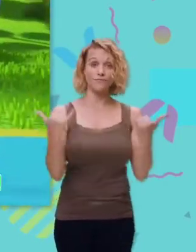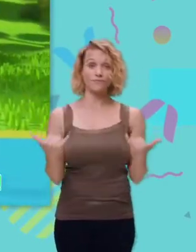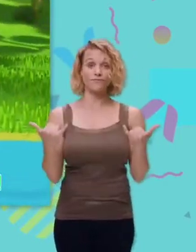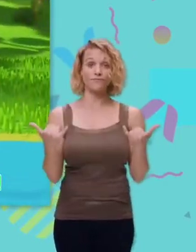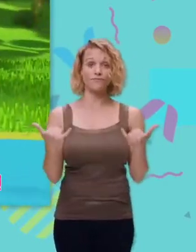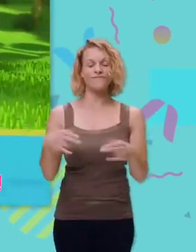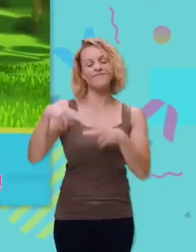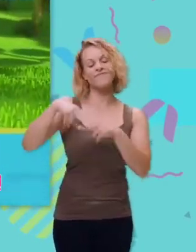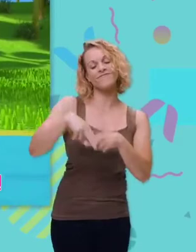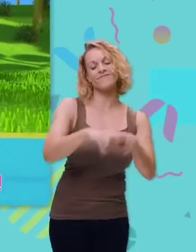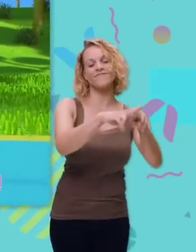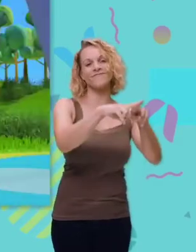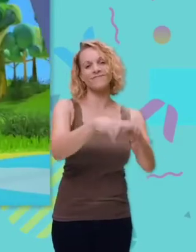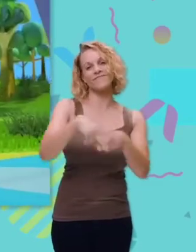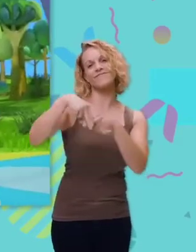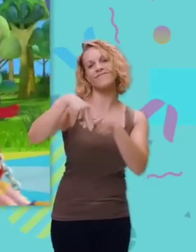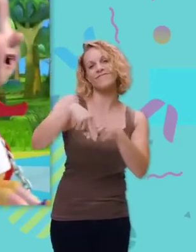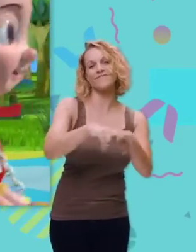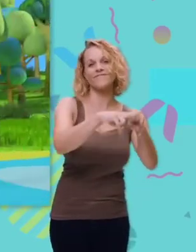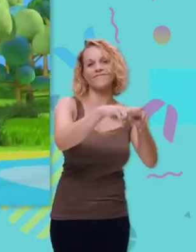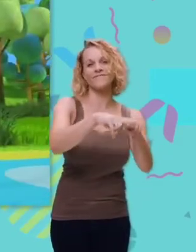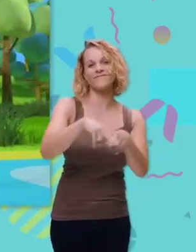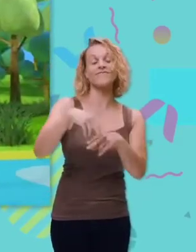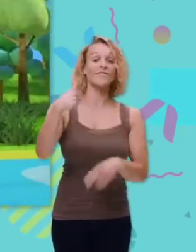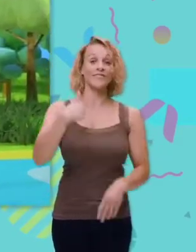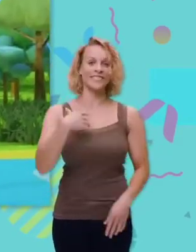here I'll push you now. Swing,